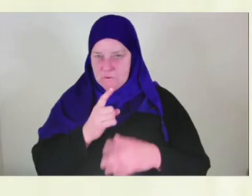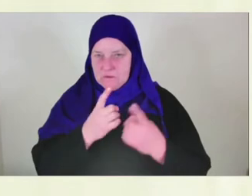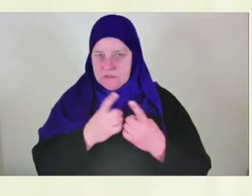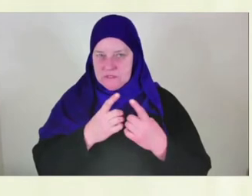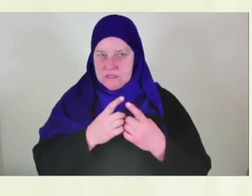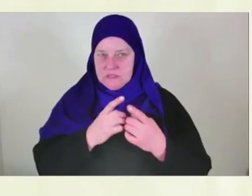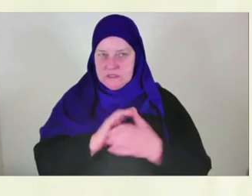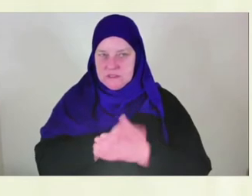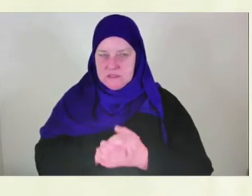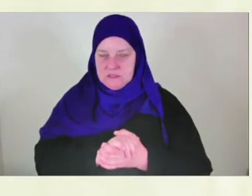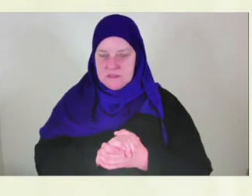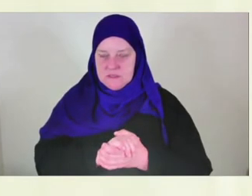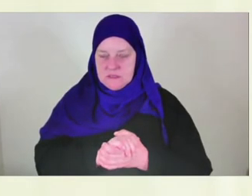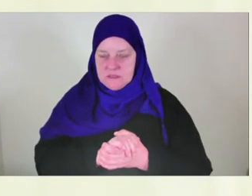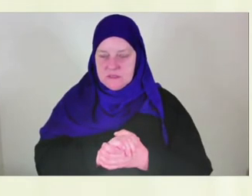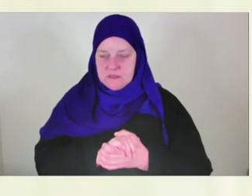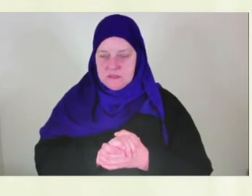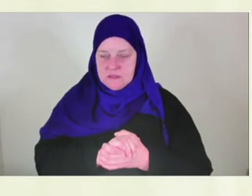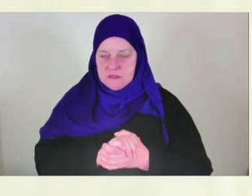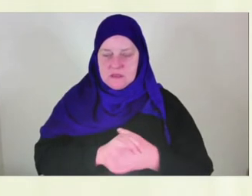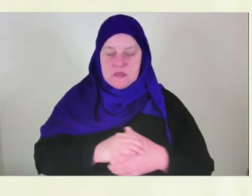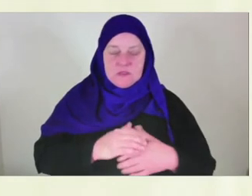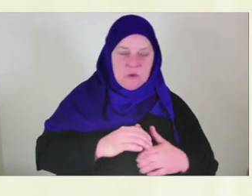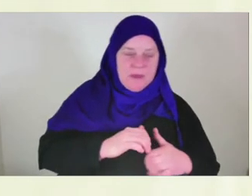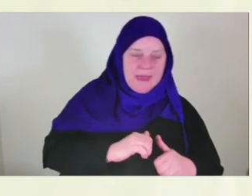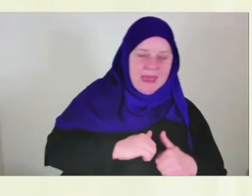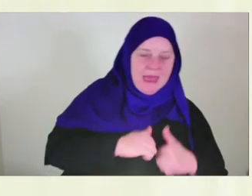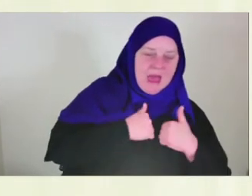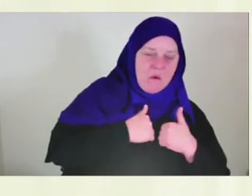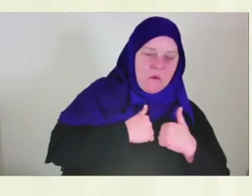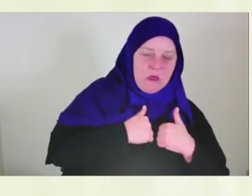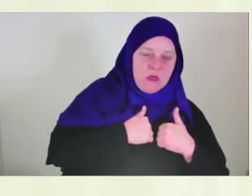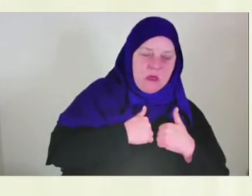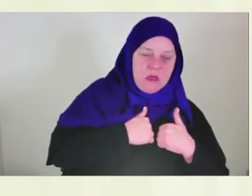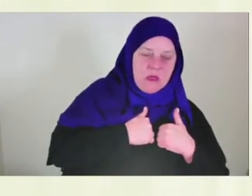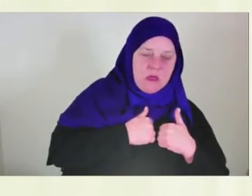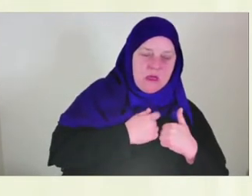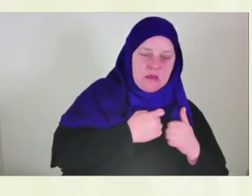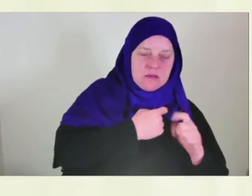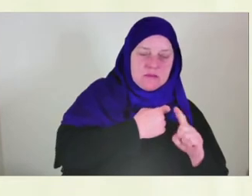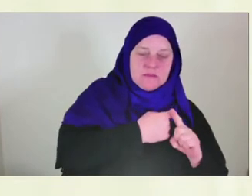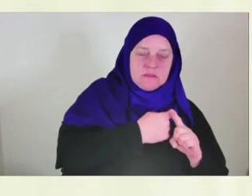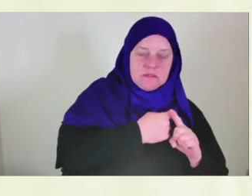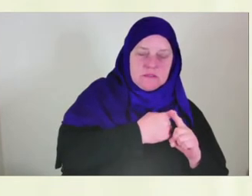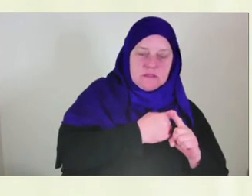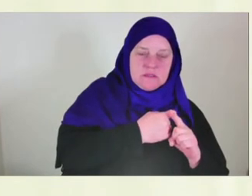with our arms system. You know, it reminds me of